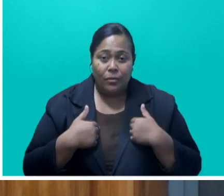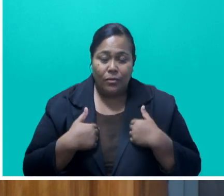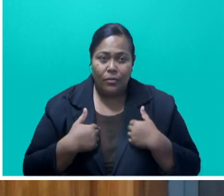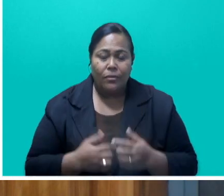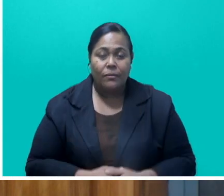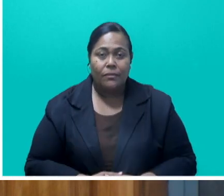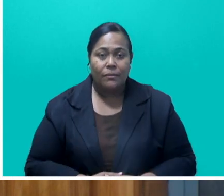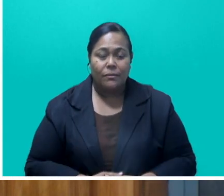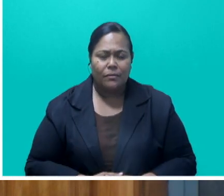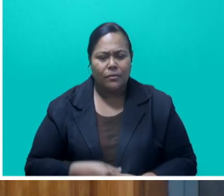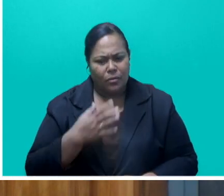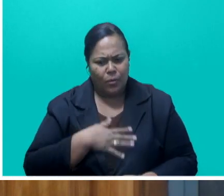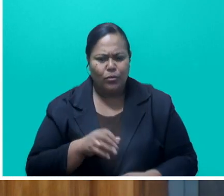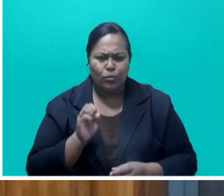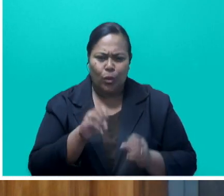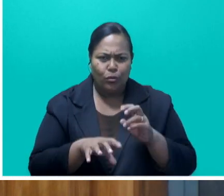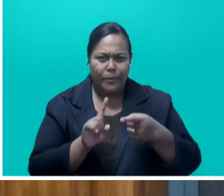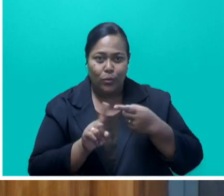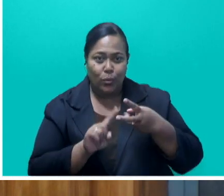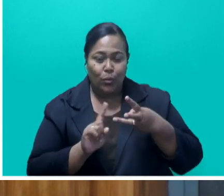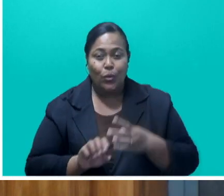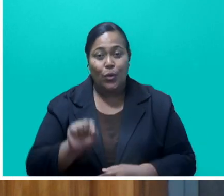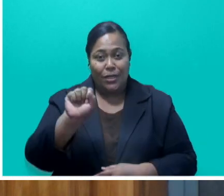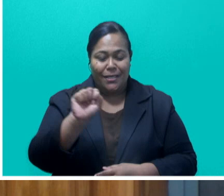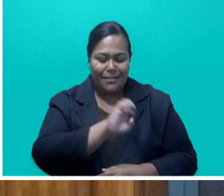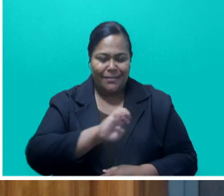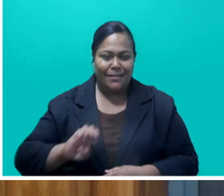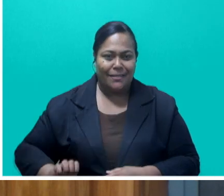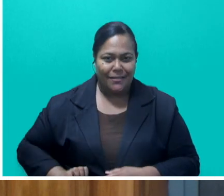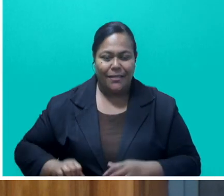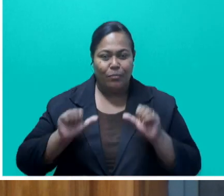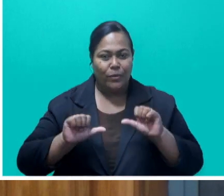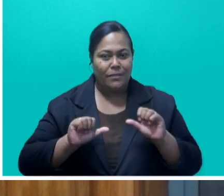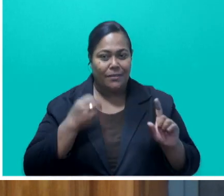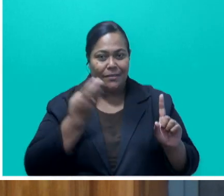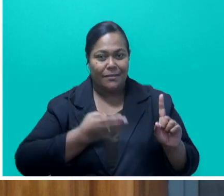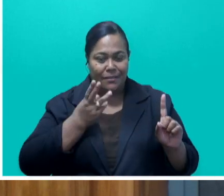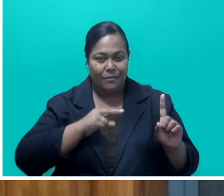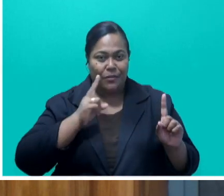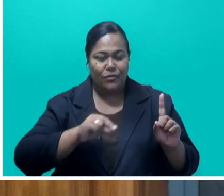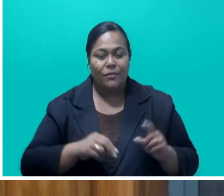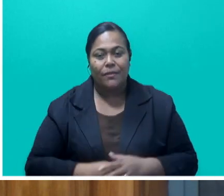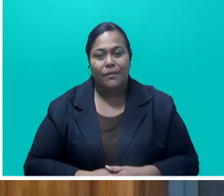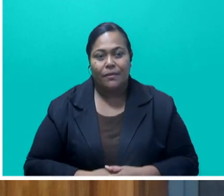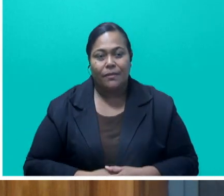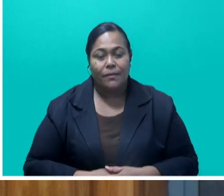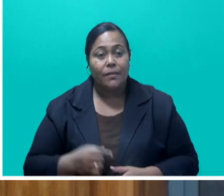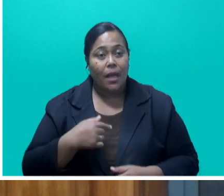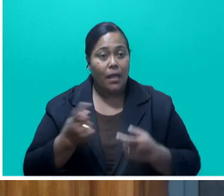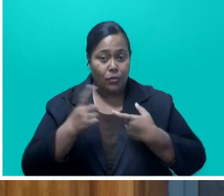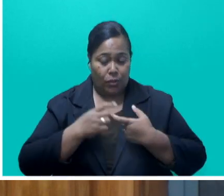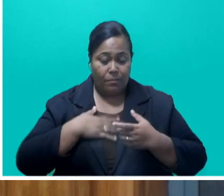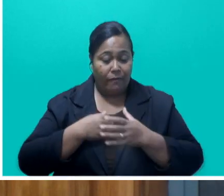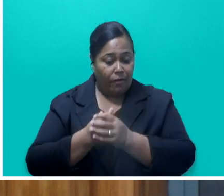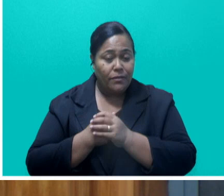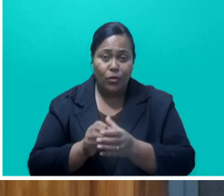few contributions on His Excellency the President's gracious speech. Mr. Speaker, sir, I join my colleagues in